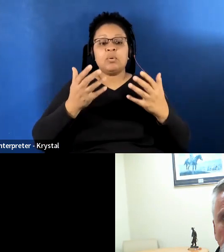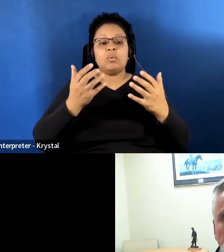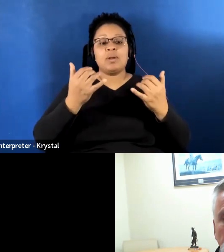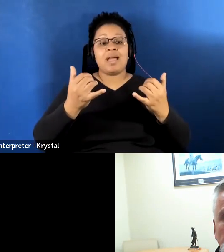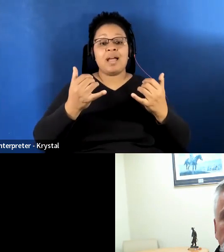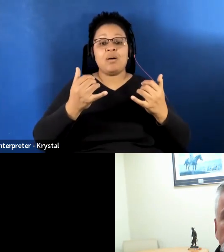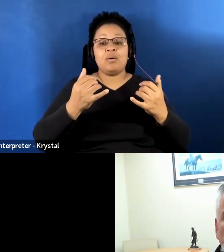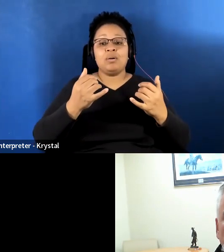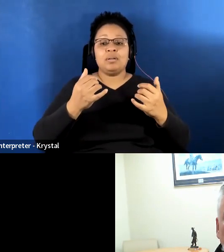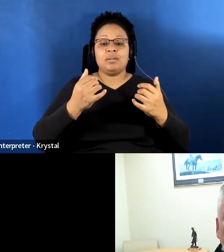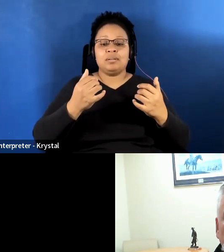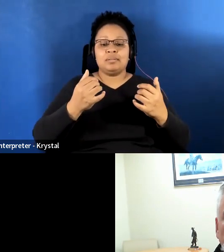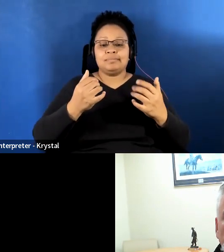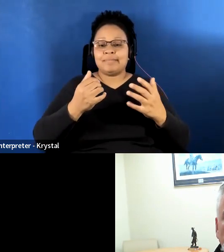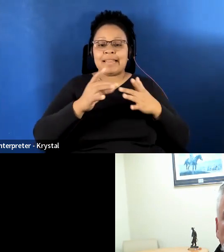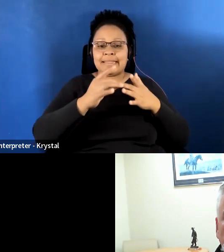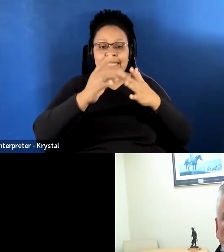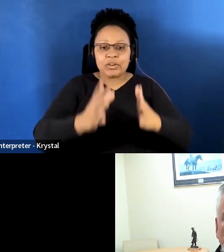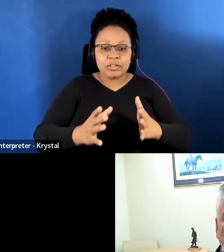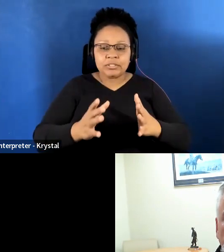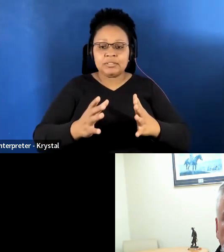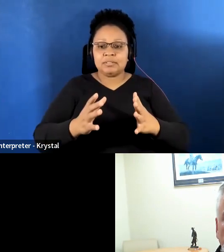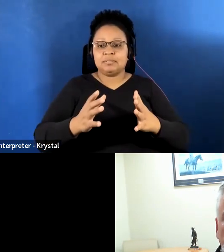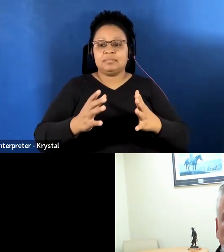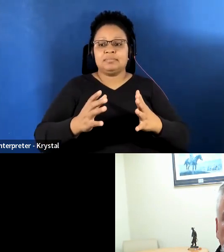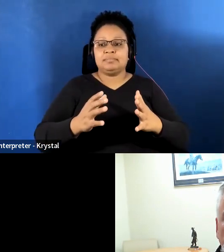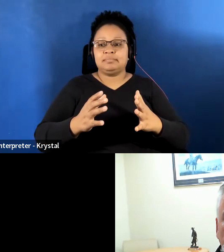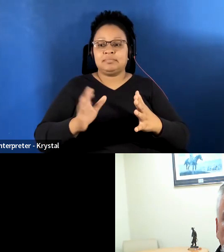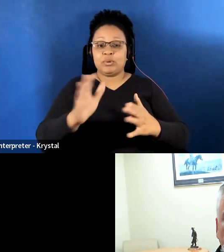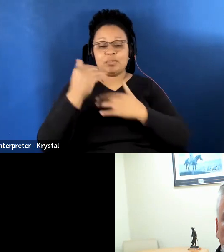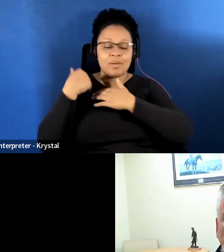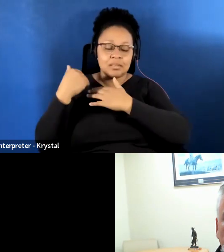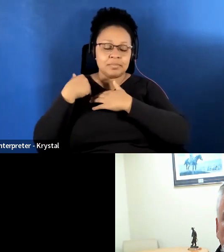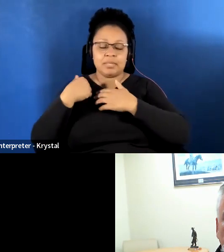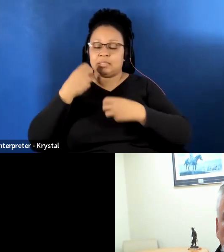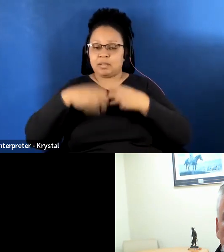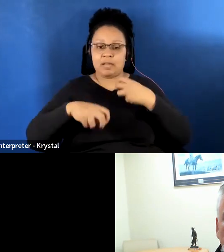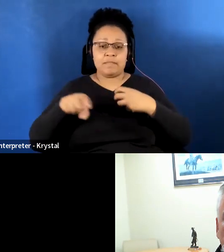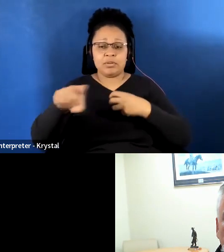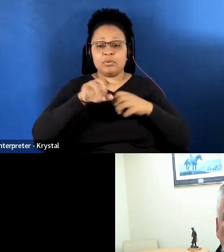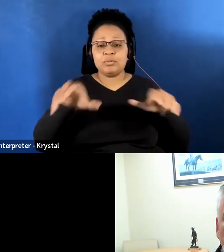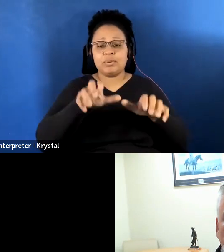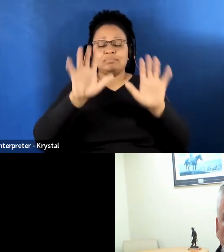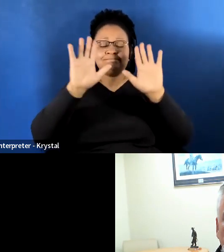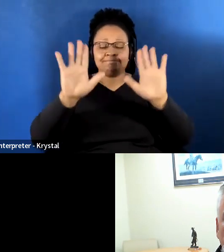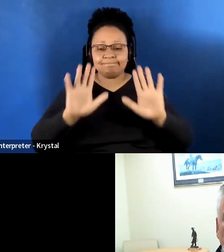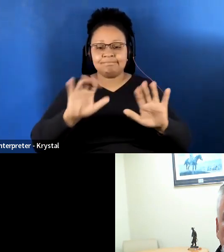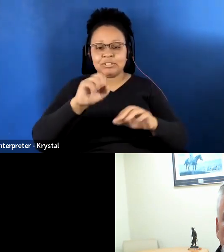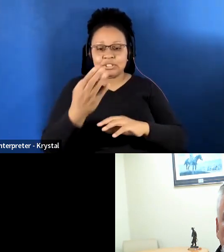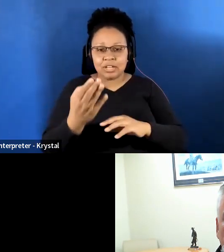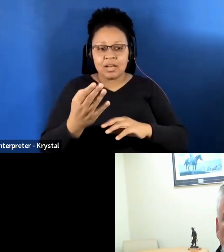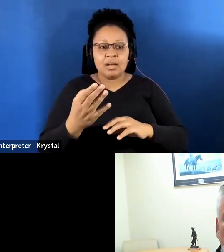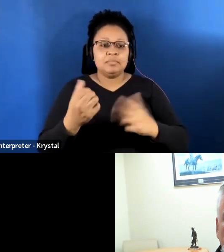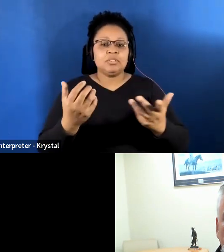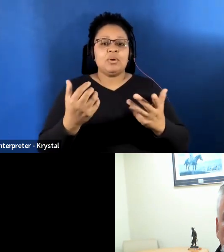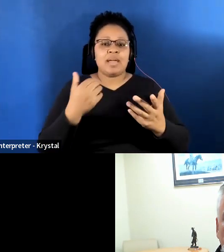in this contemporary space is incredibly difficult, and you guys are all doing incredible jobs. And so take